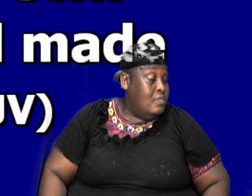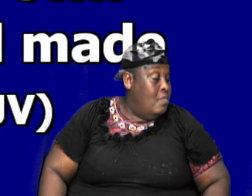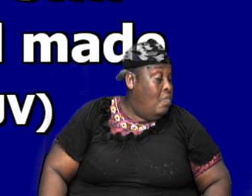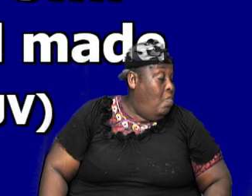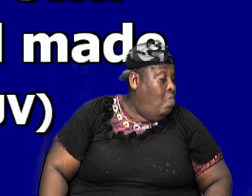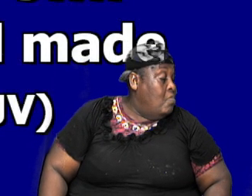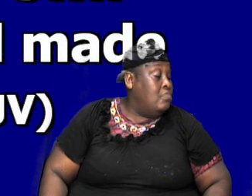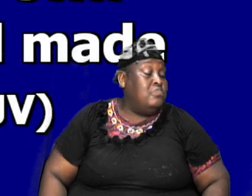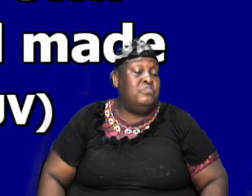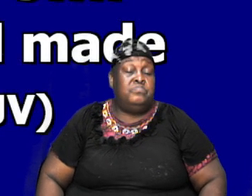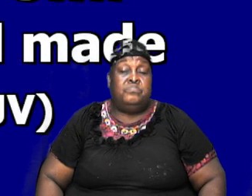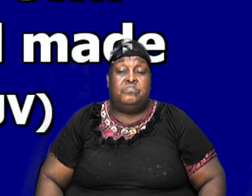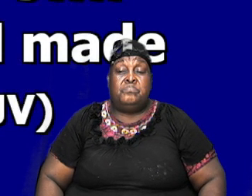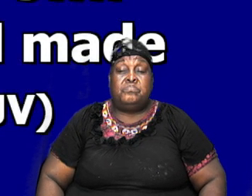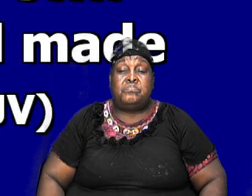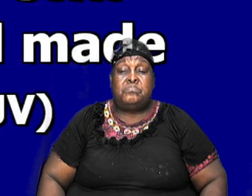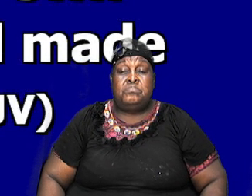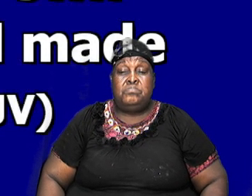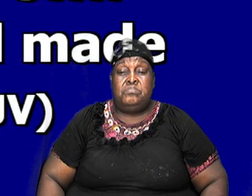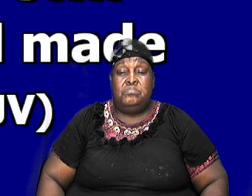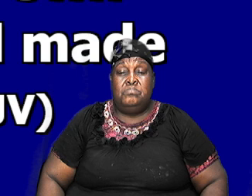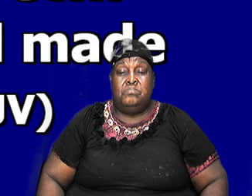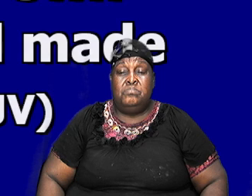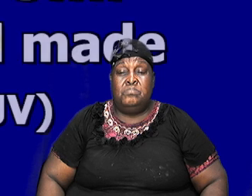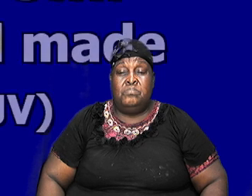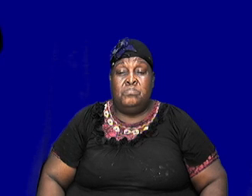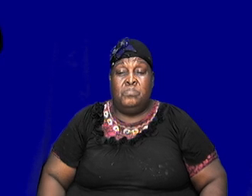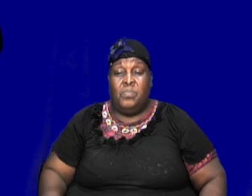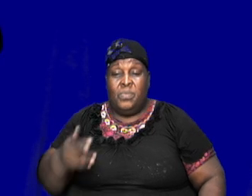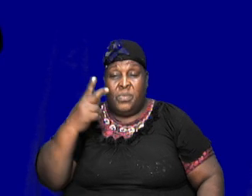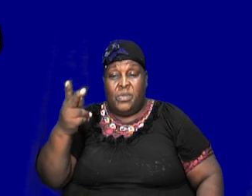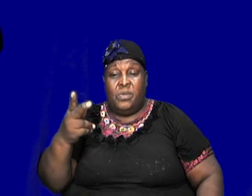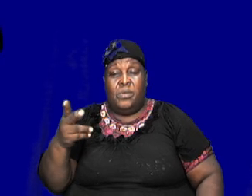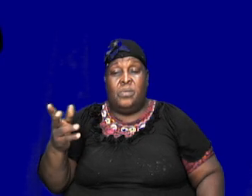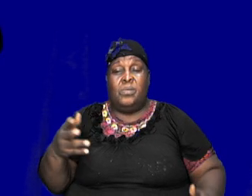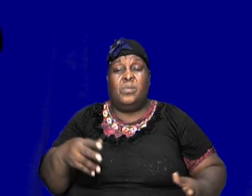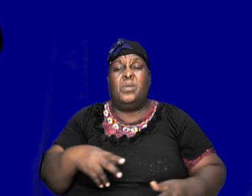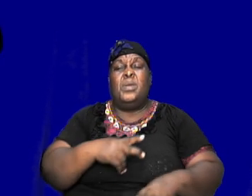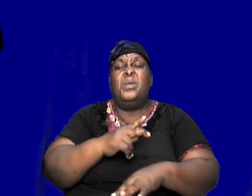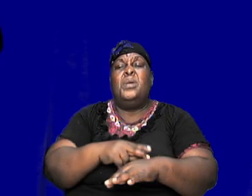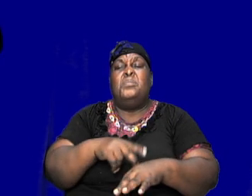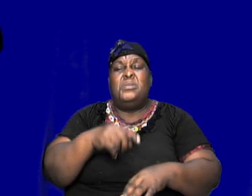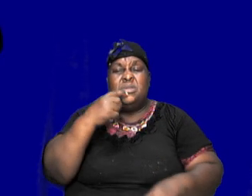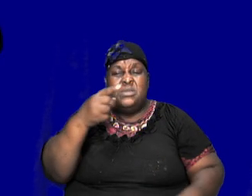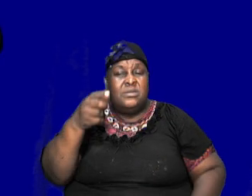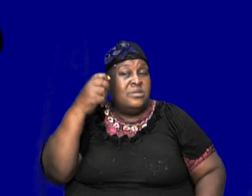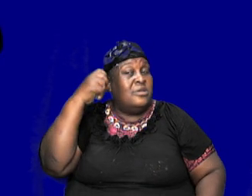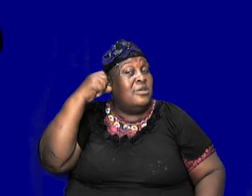we can see what this scripture said about it. So he said,